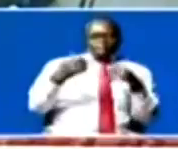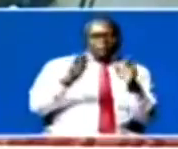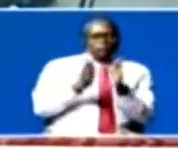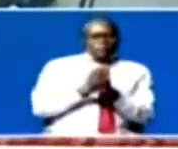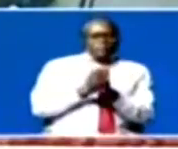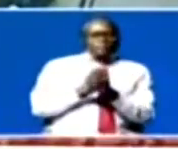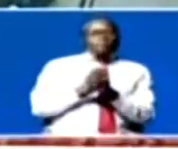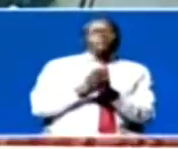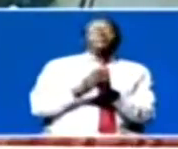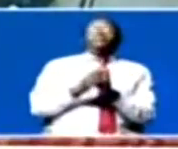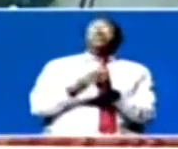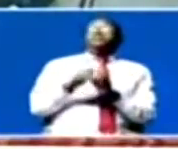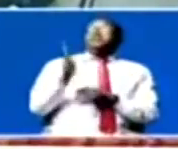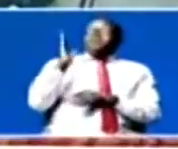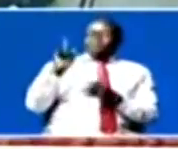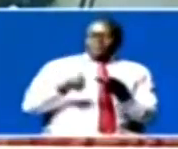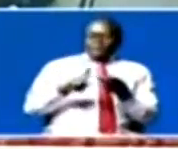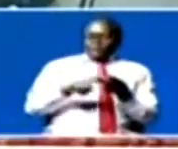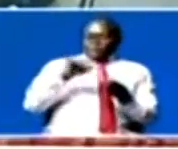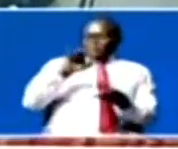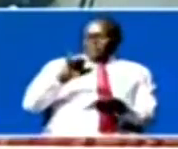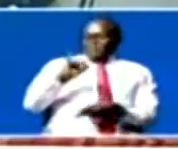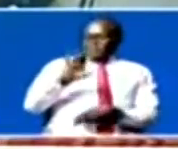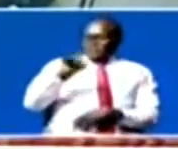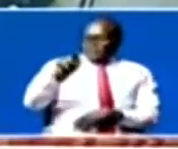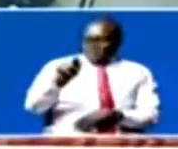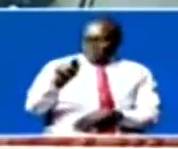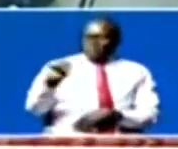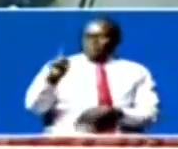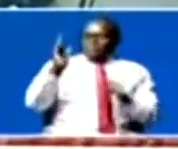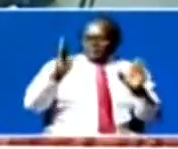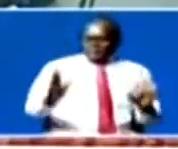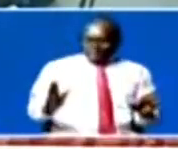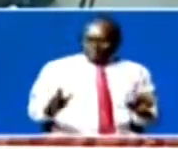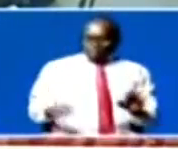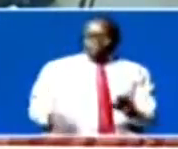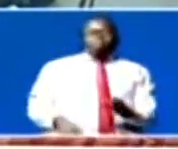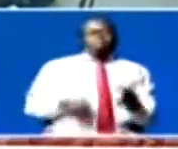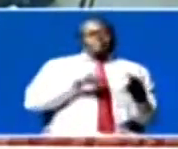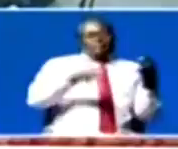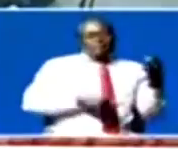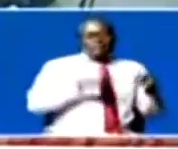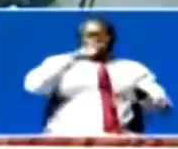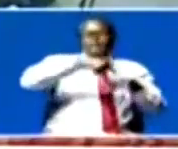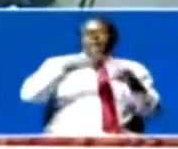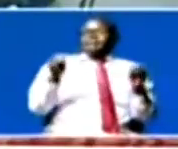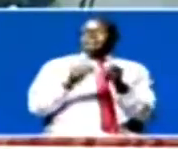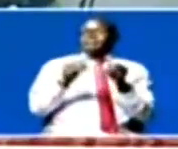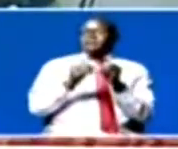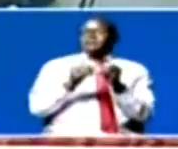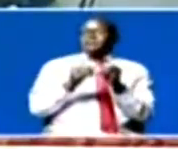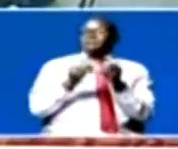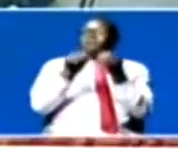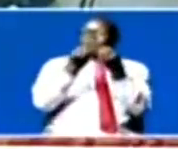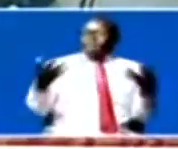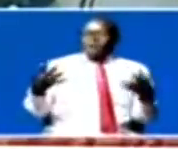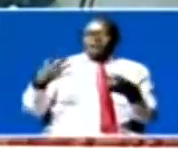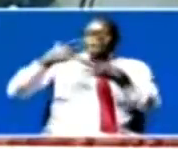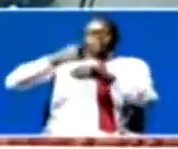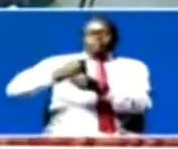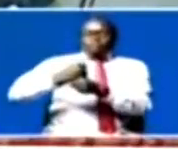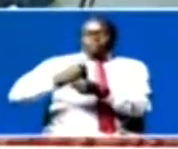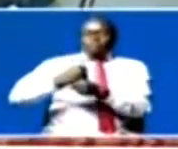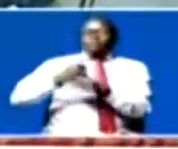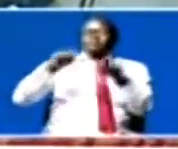her counterparts from the interior in RCT Docket, that is Dr. Fred Matiangi and CS Joe Mucheru, when they led a meeting of a multi-agency